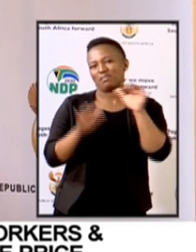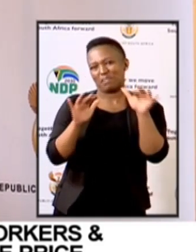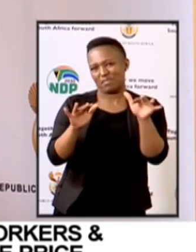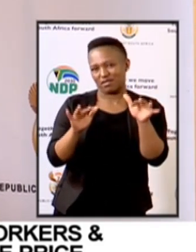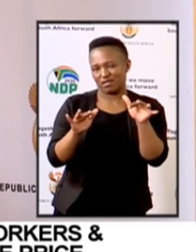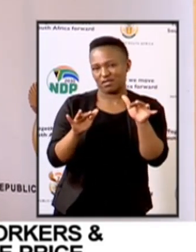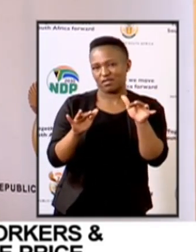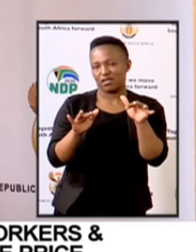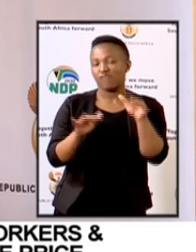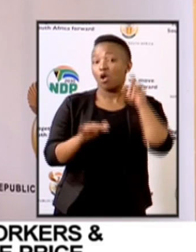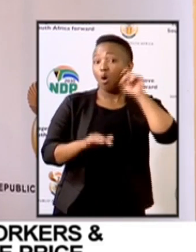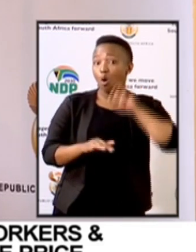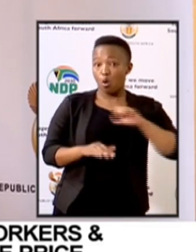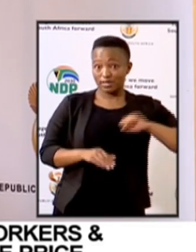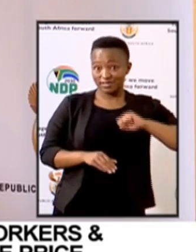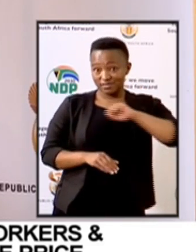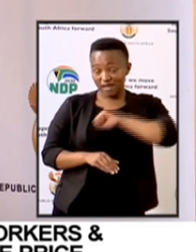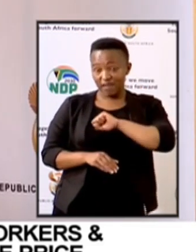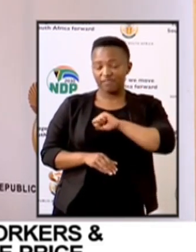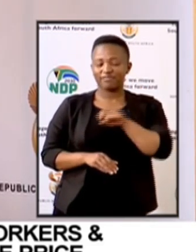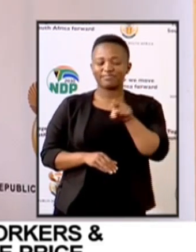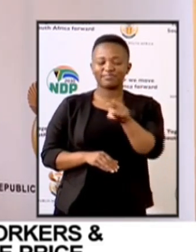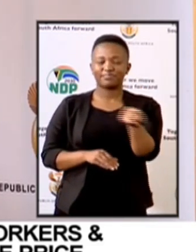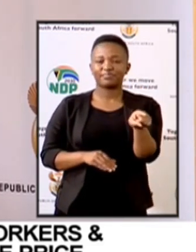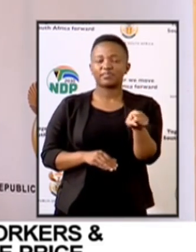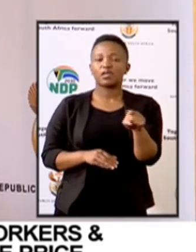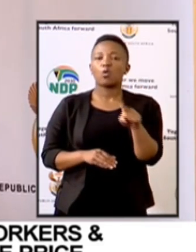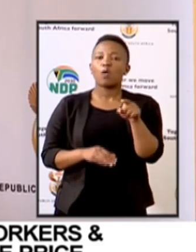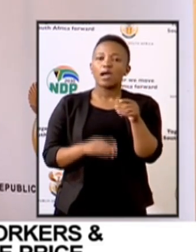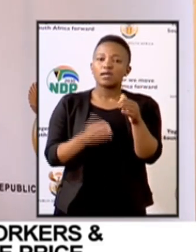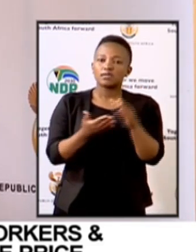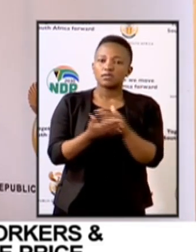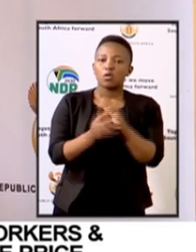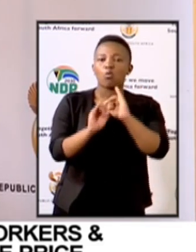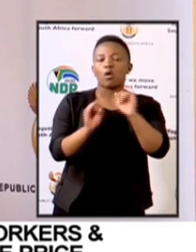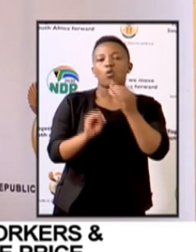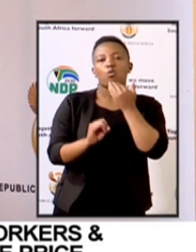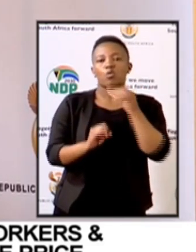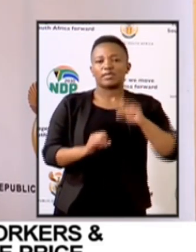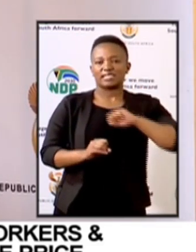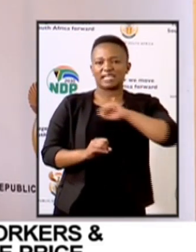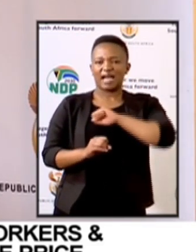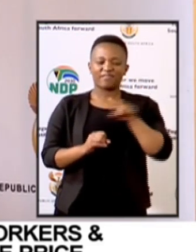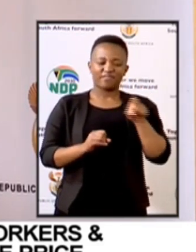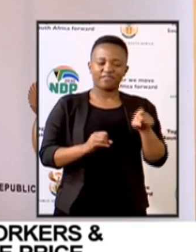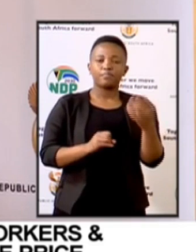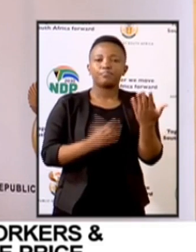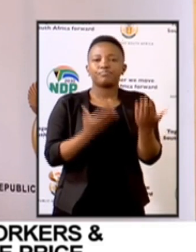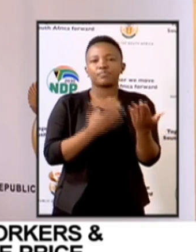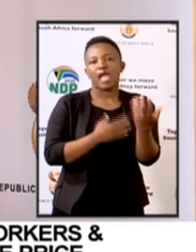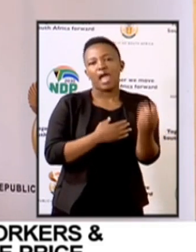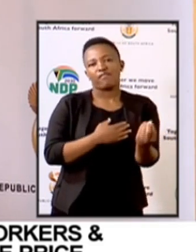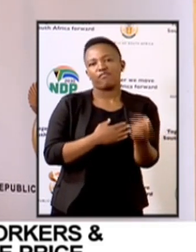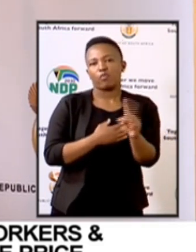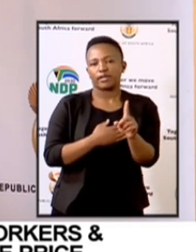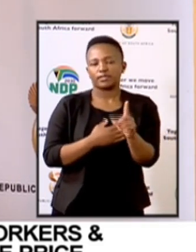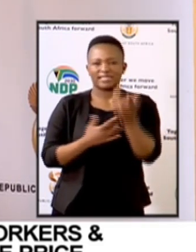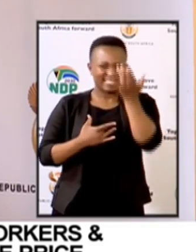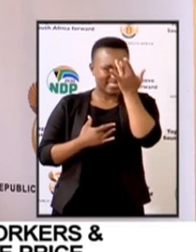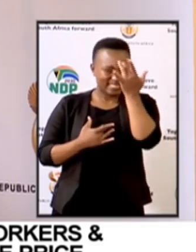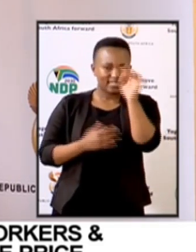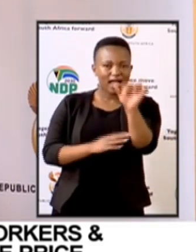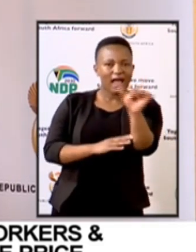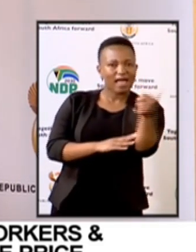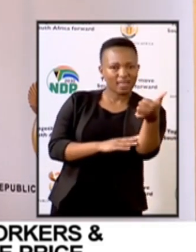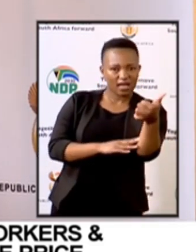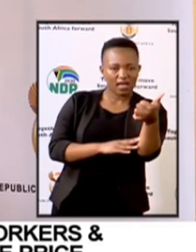those that present with comorbidities. Those employees will be expected